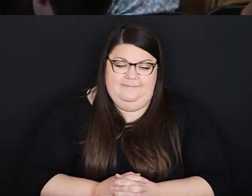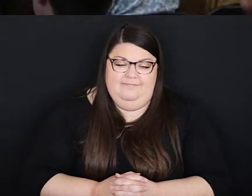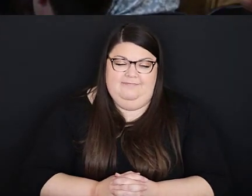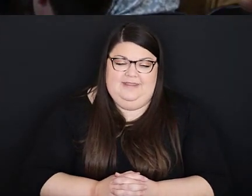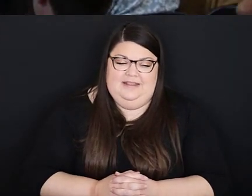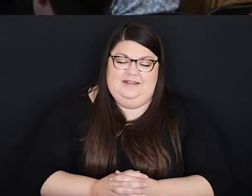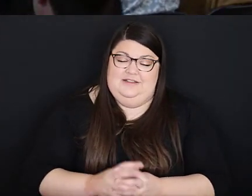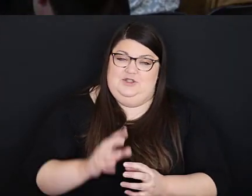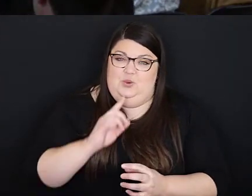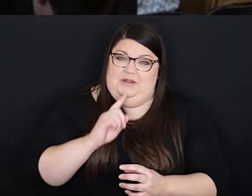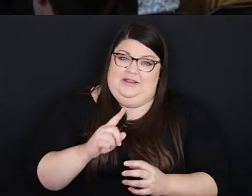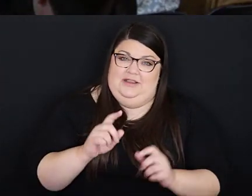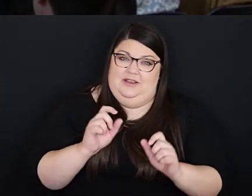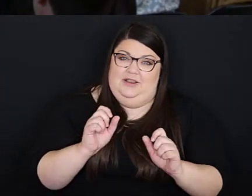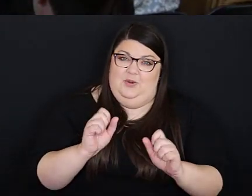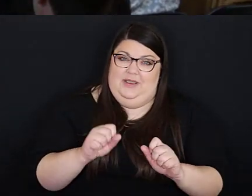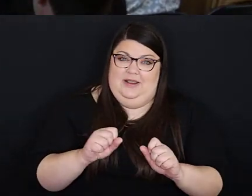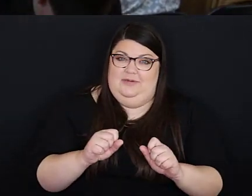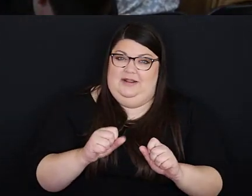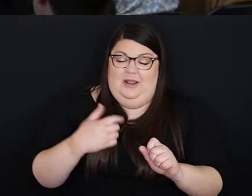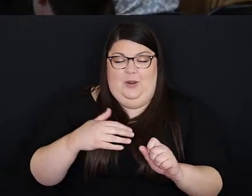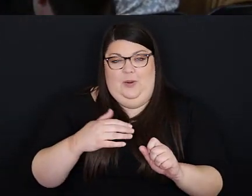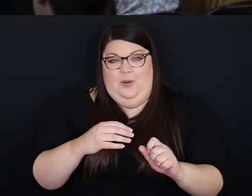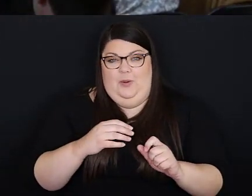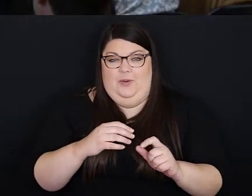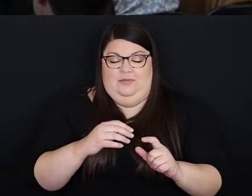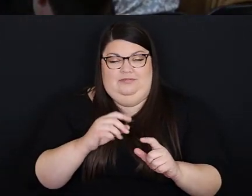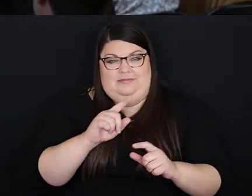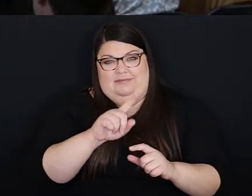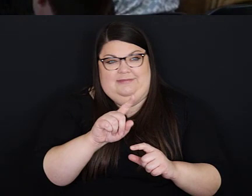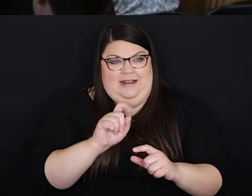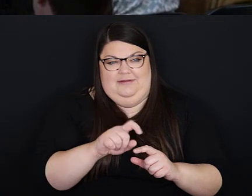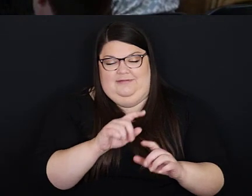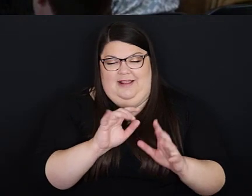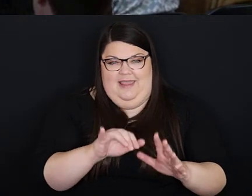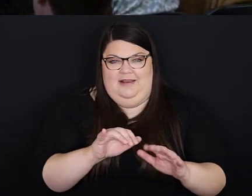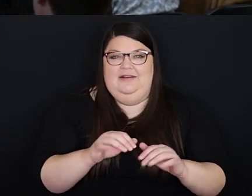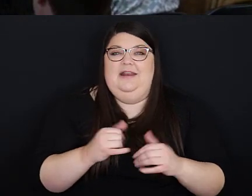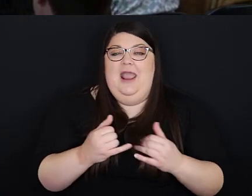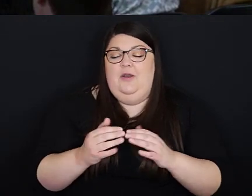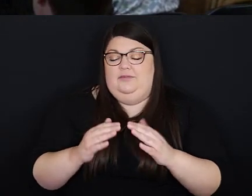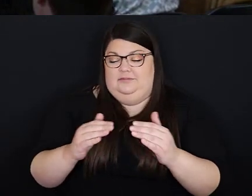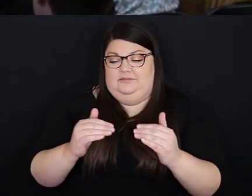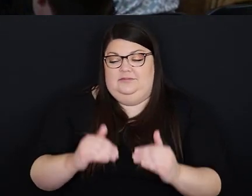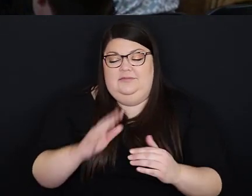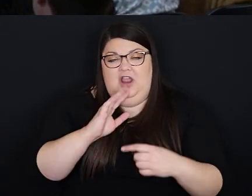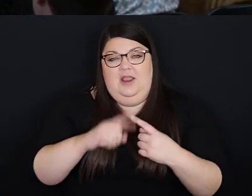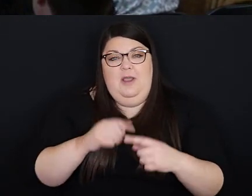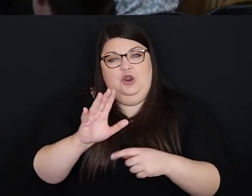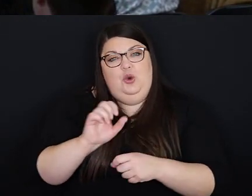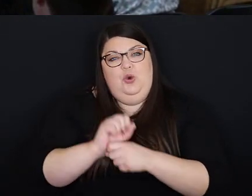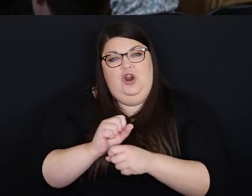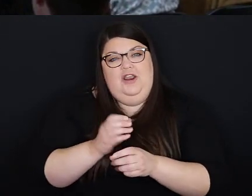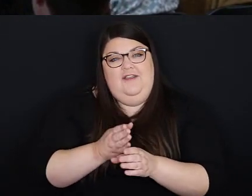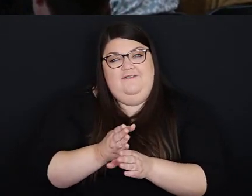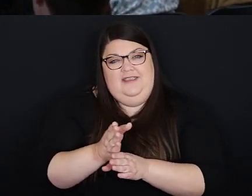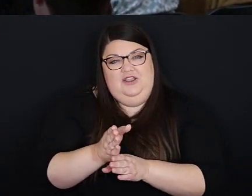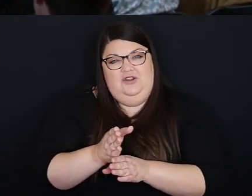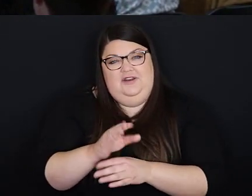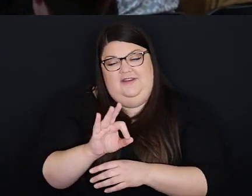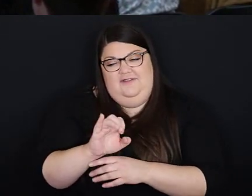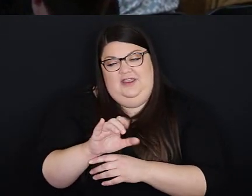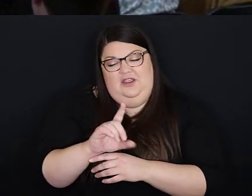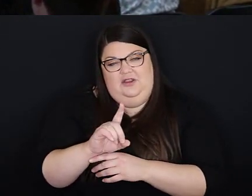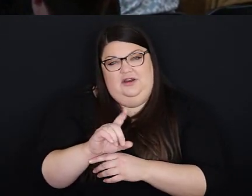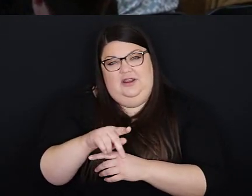put an exclamation point on that, and we'll move on to talk about your work Field Piece, which is